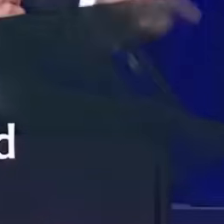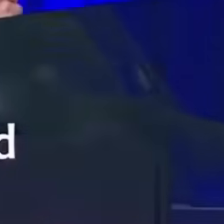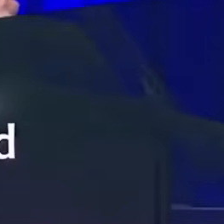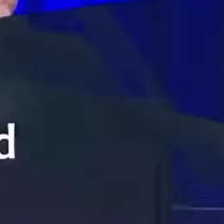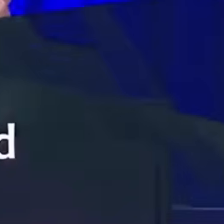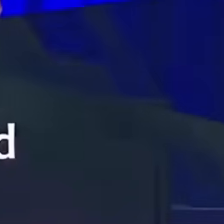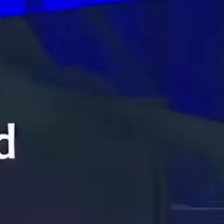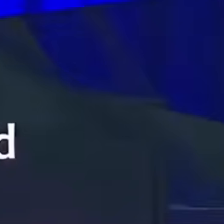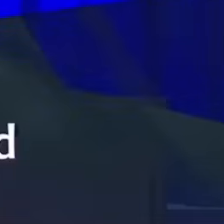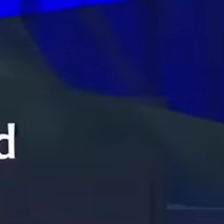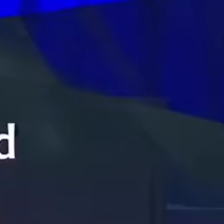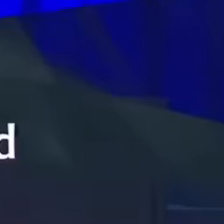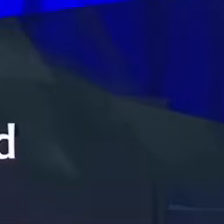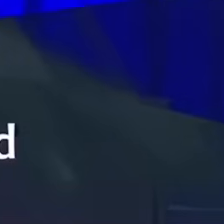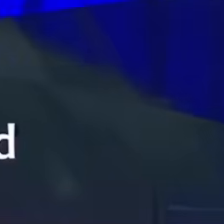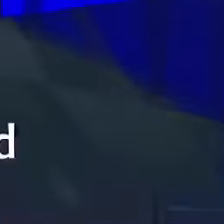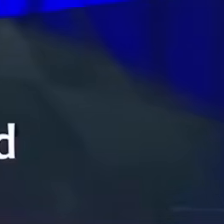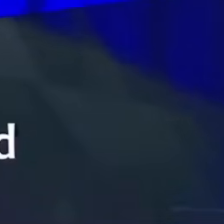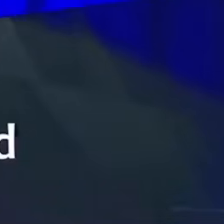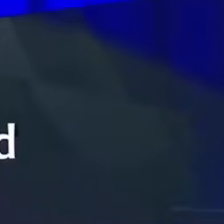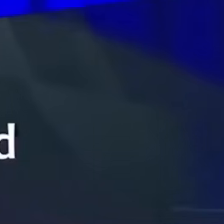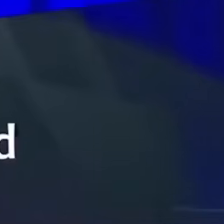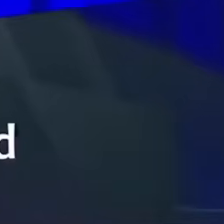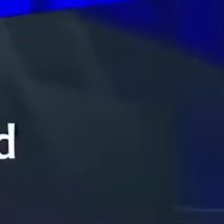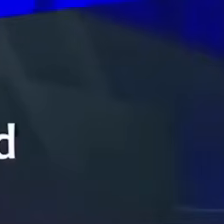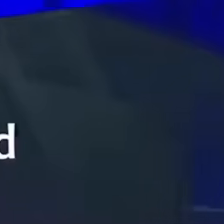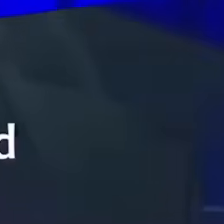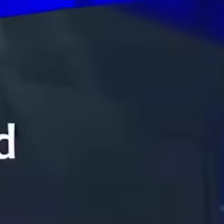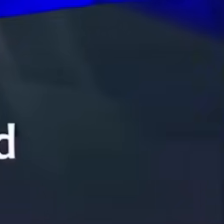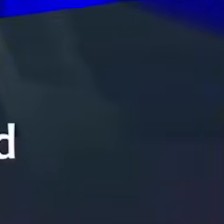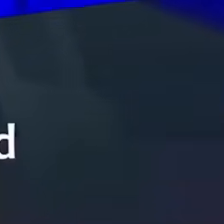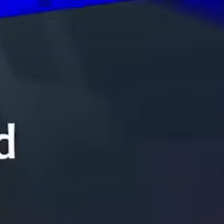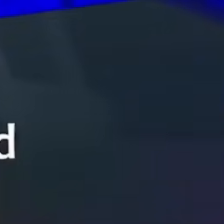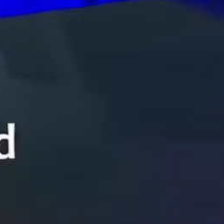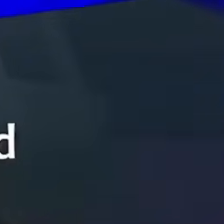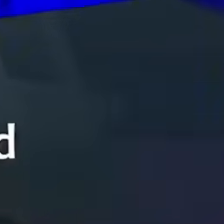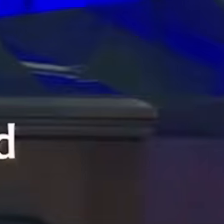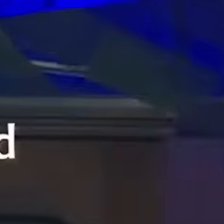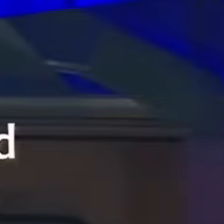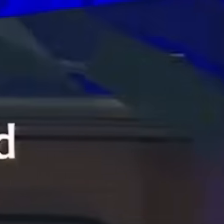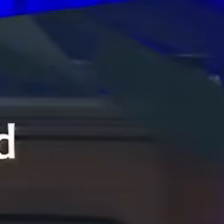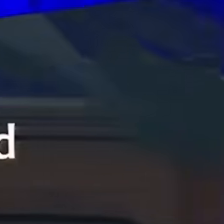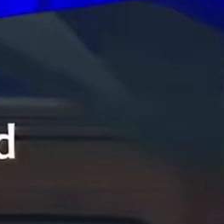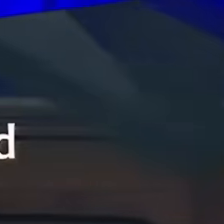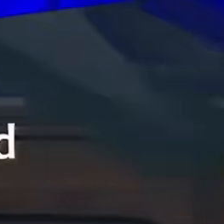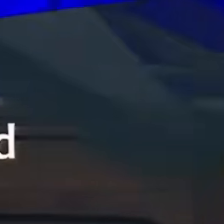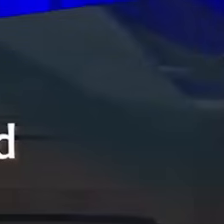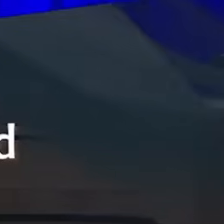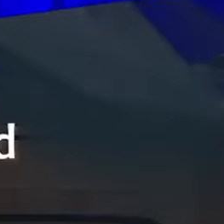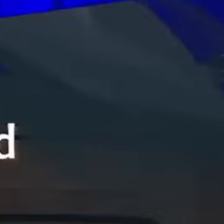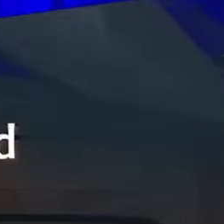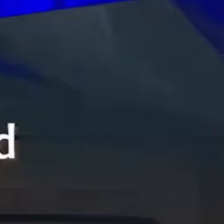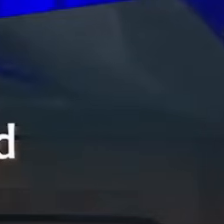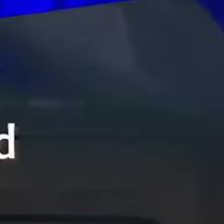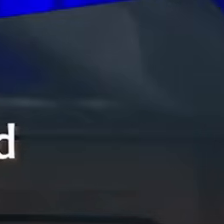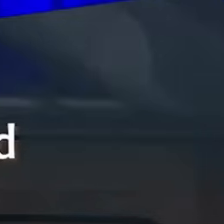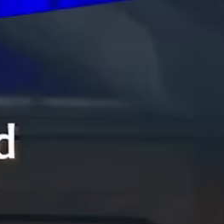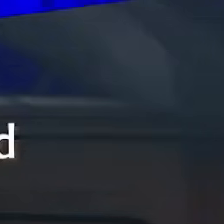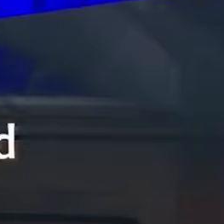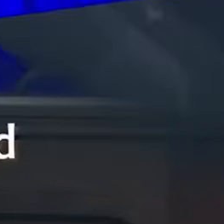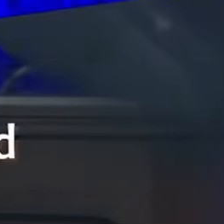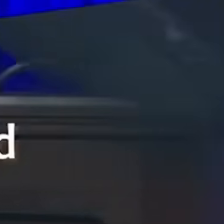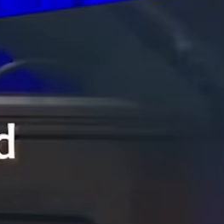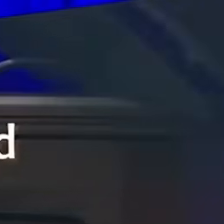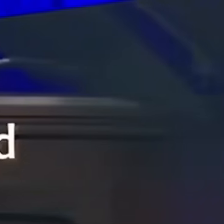season of our lives. God says through the prophet Jeremiah, did I tell you that God has sent Jeremiah to write a letter to these people?